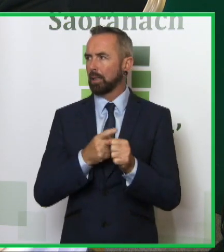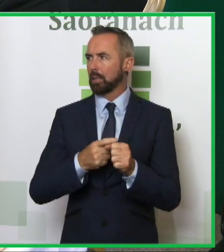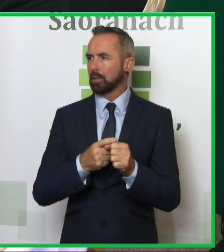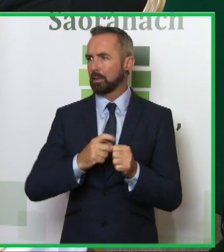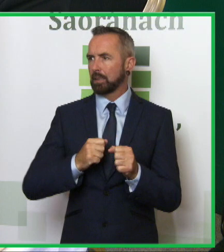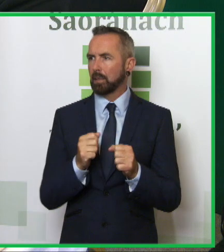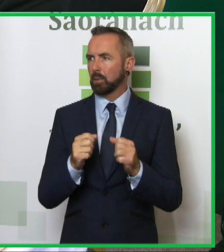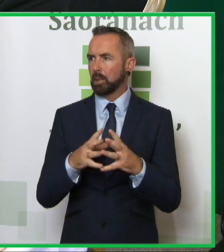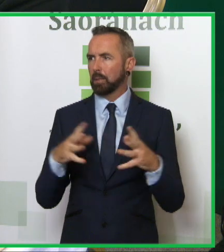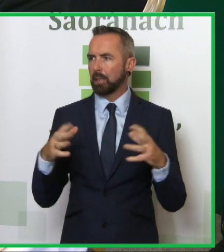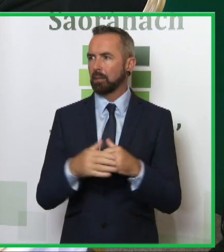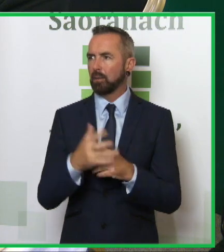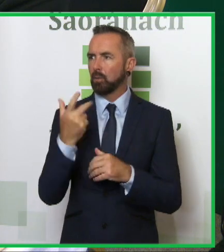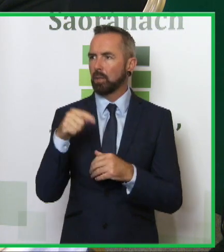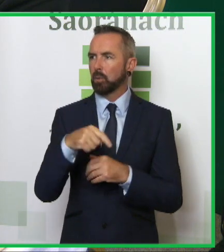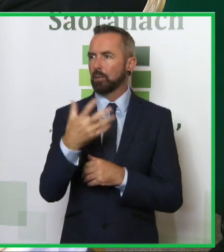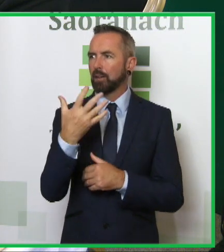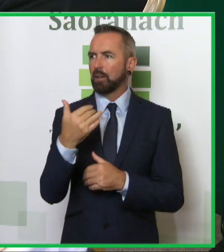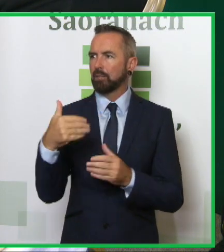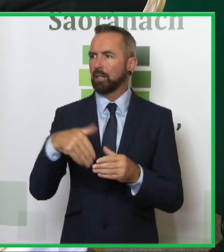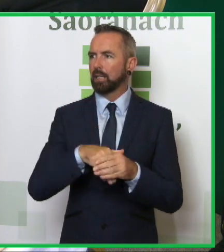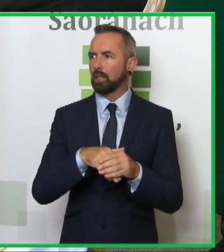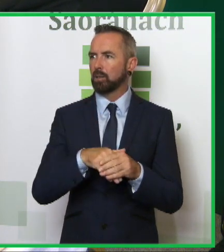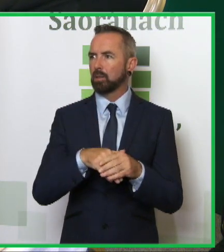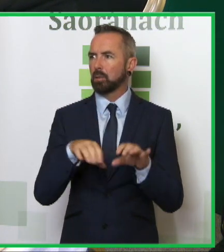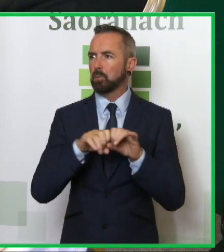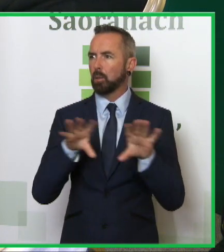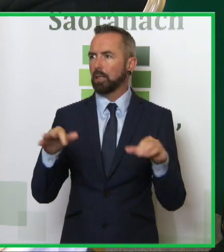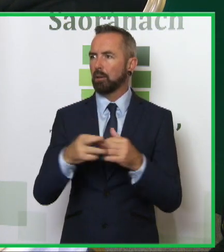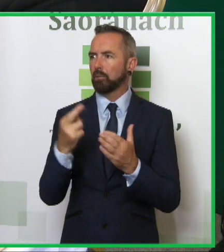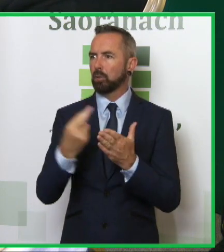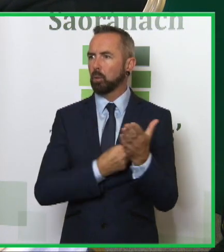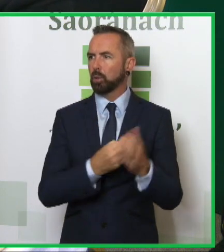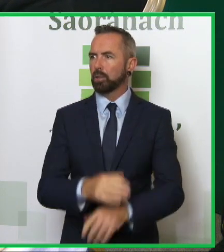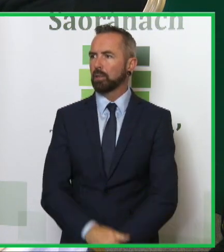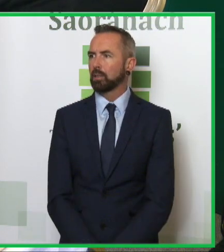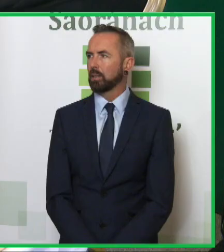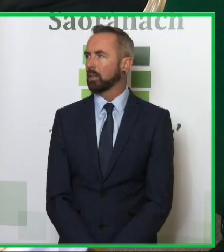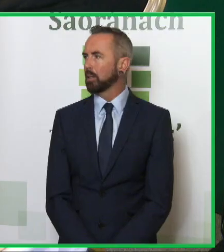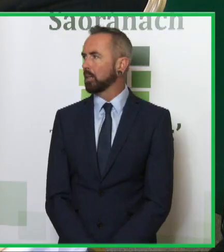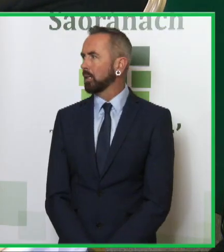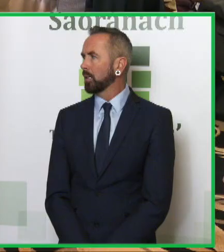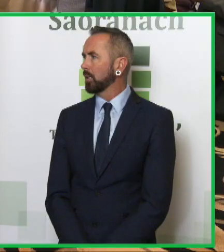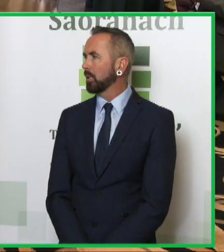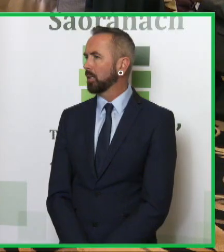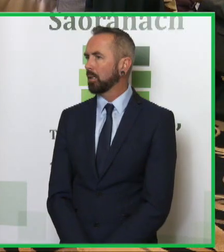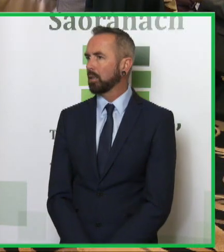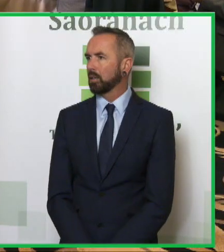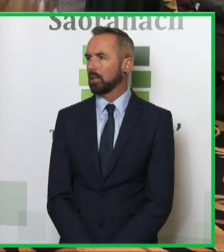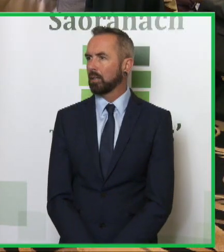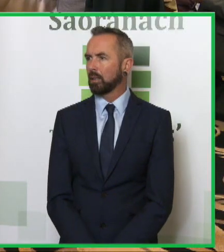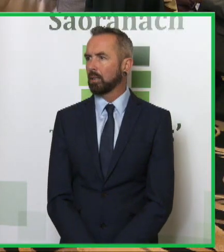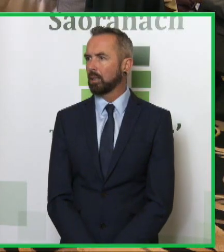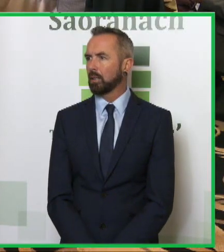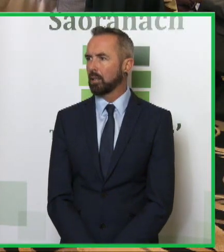ones. 3.5 was that we include publication of the report. Sorry, is everybody okay with that? That we